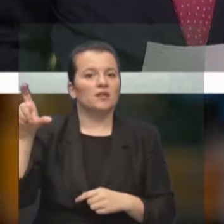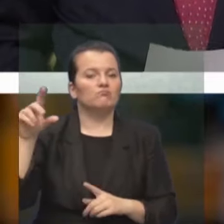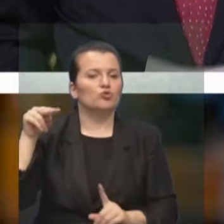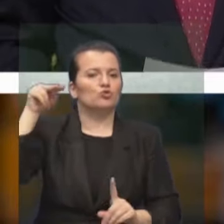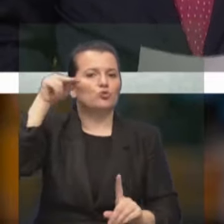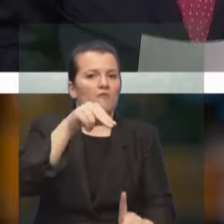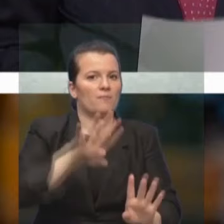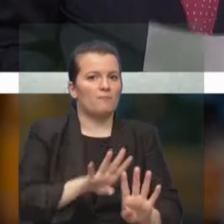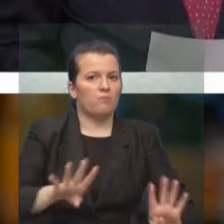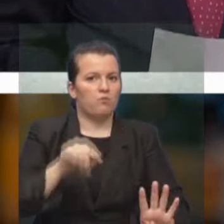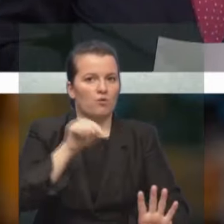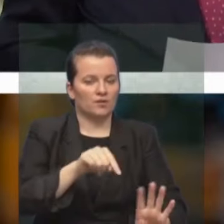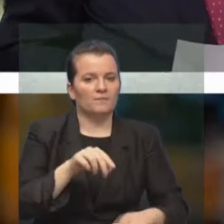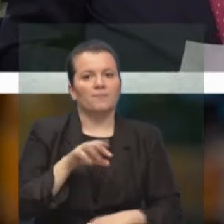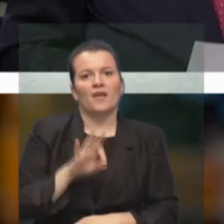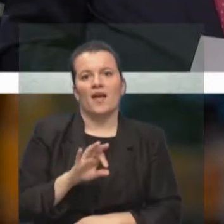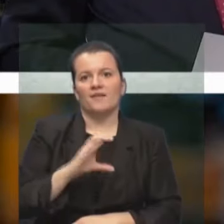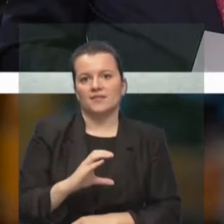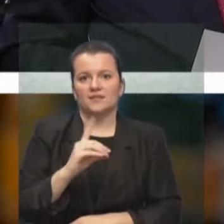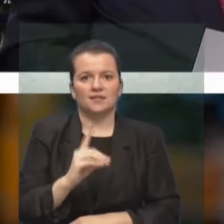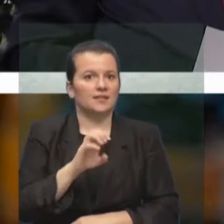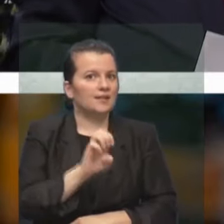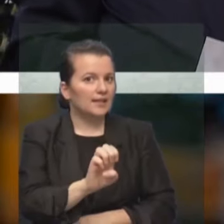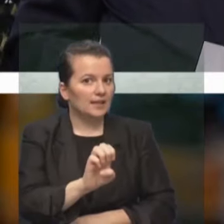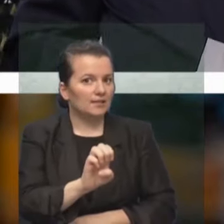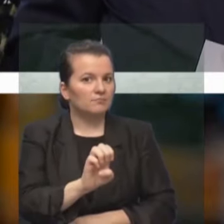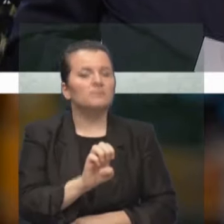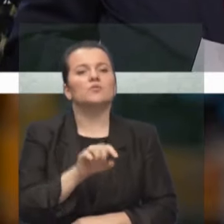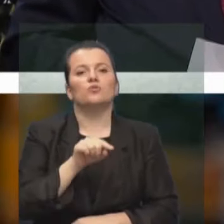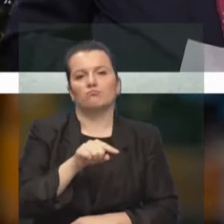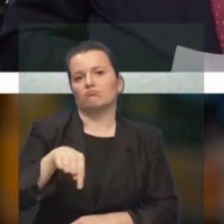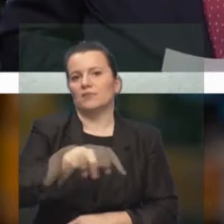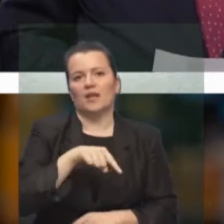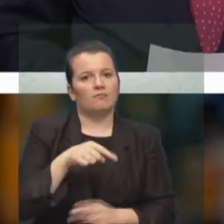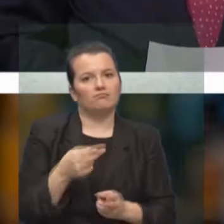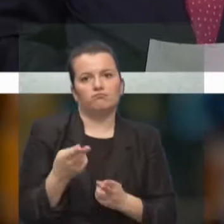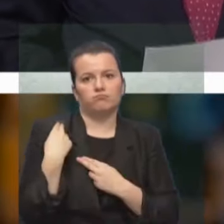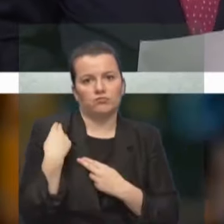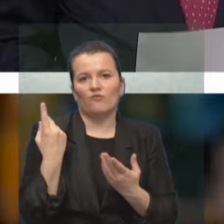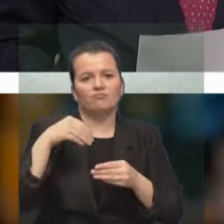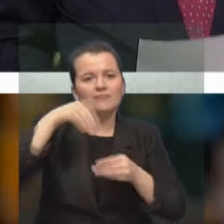company's FCPE, that is the company that runs the company savings plan, and